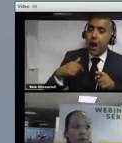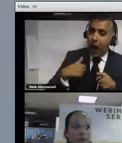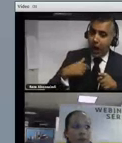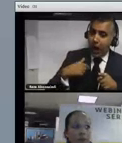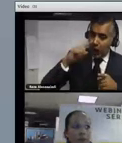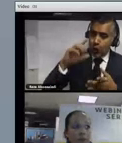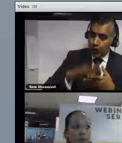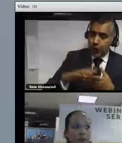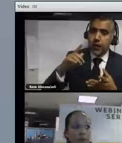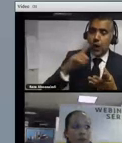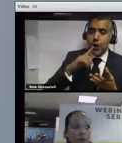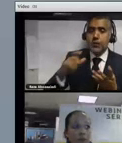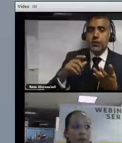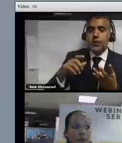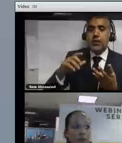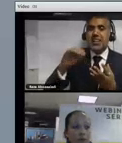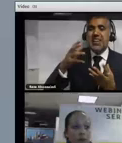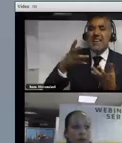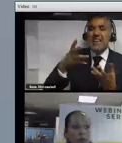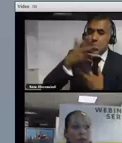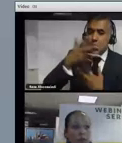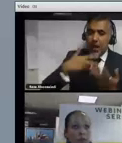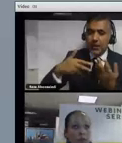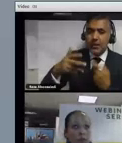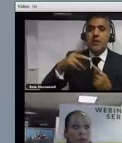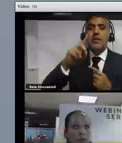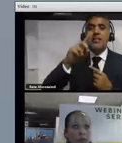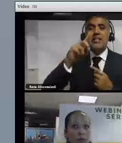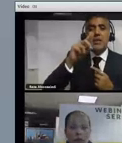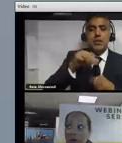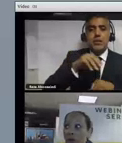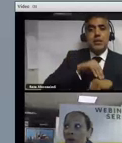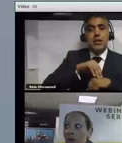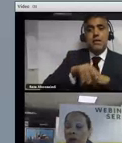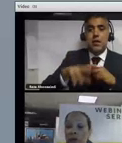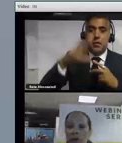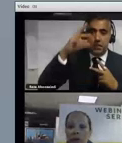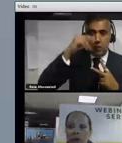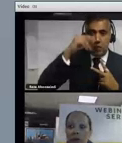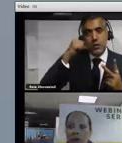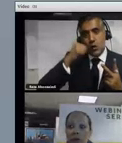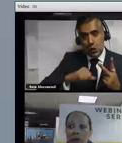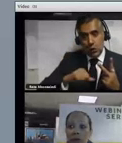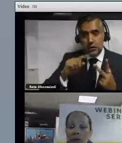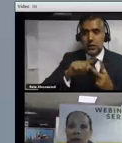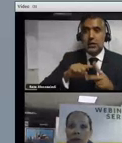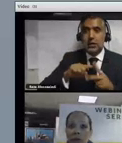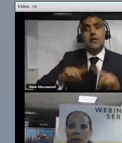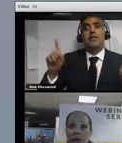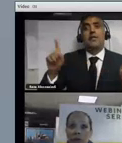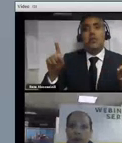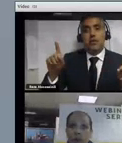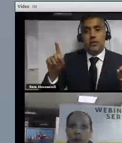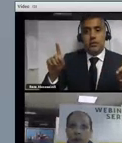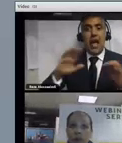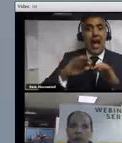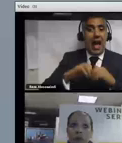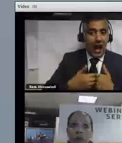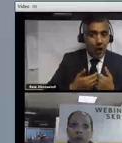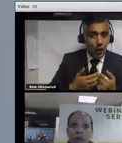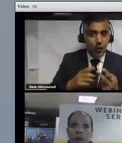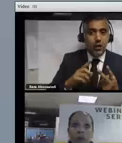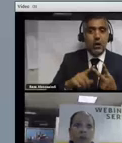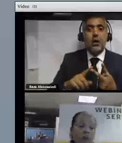there's interactive effects. I mean, disability can affect, say, for example, boys and girls differently, both in the ways and in the